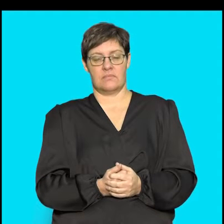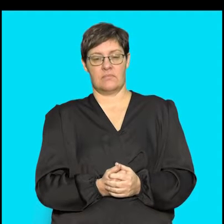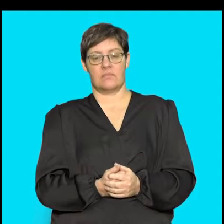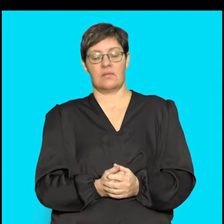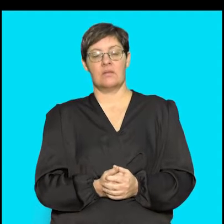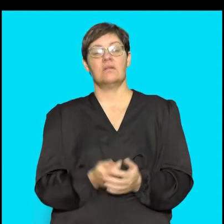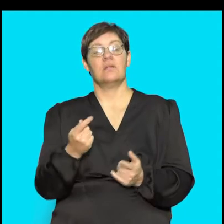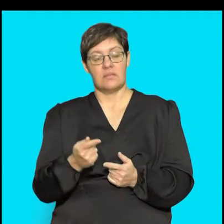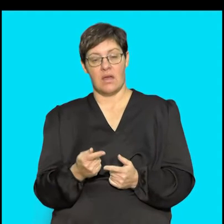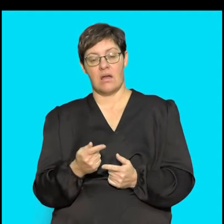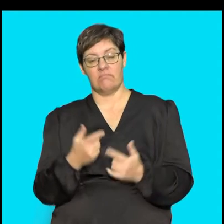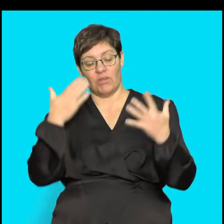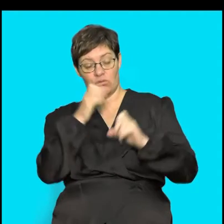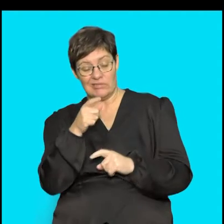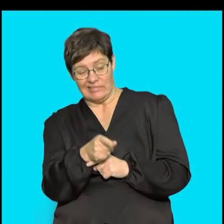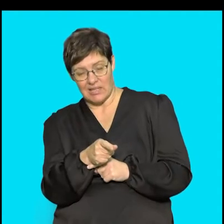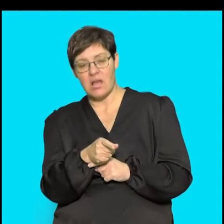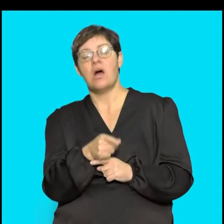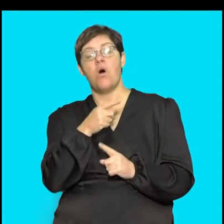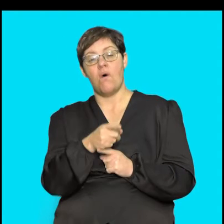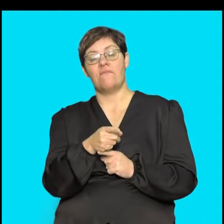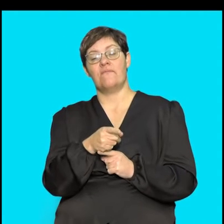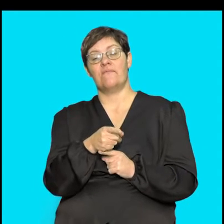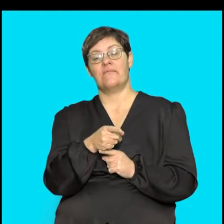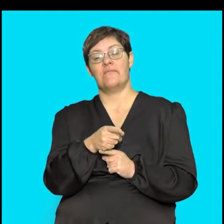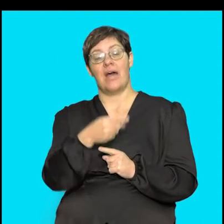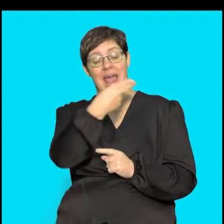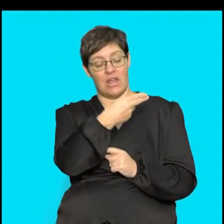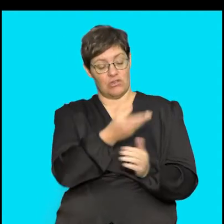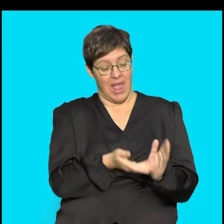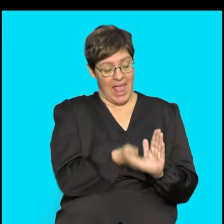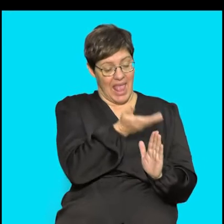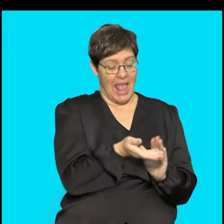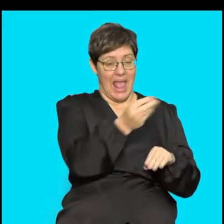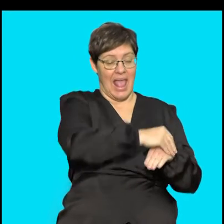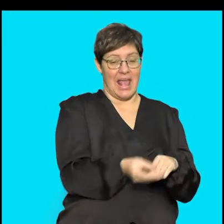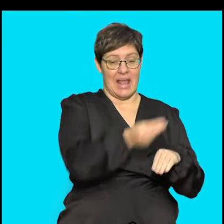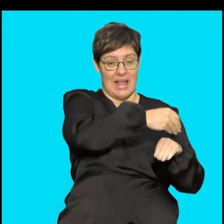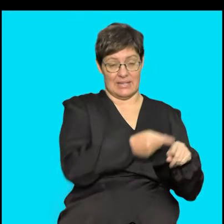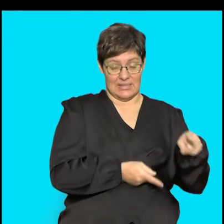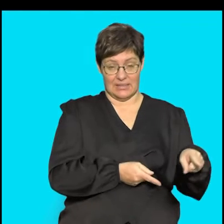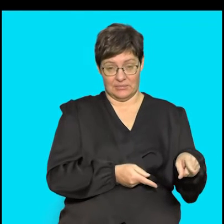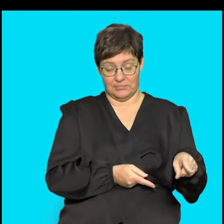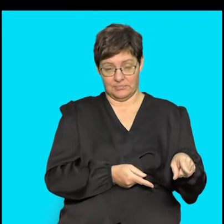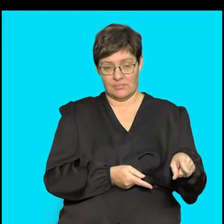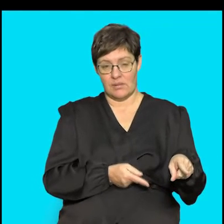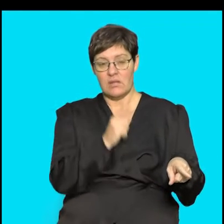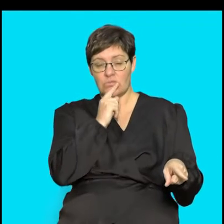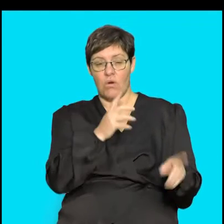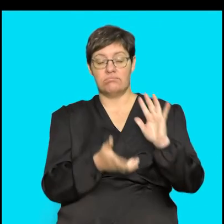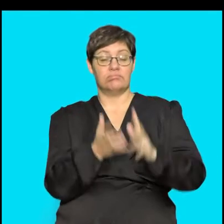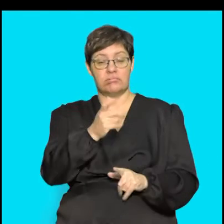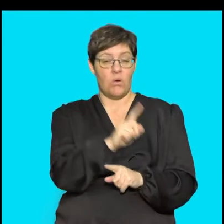So, in this case, the concentration of hydrogen is increased. Now, what you should think about is